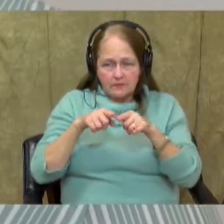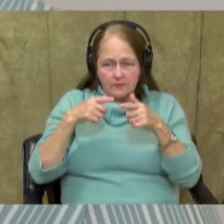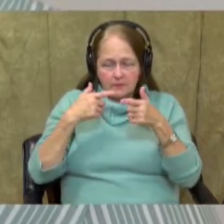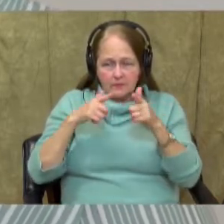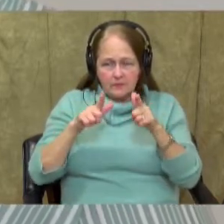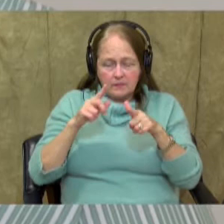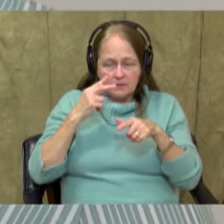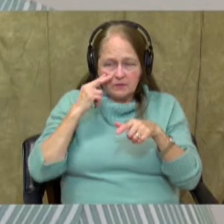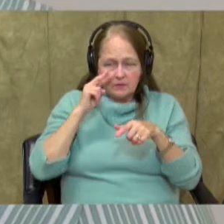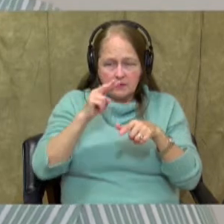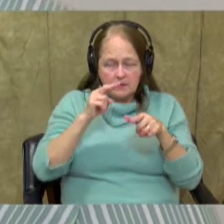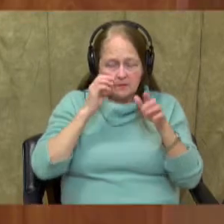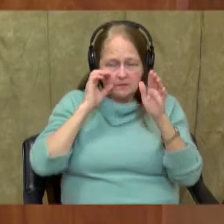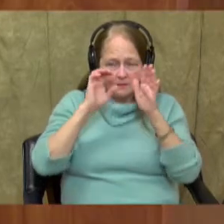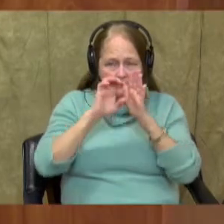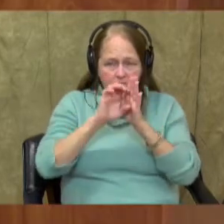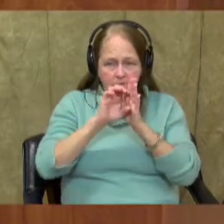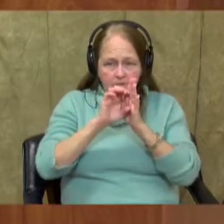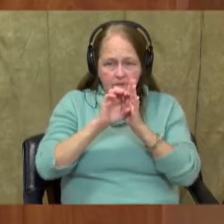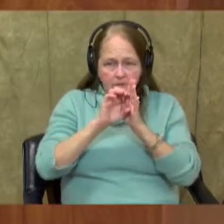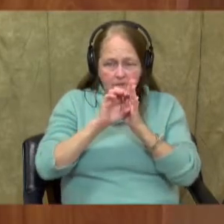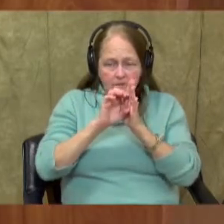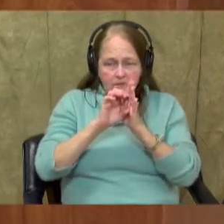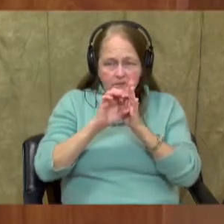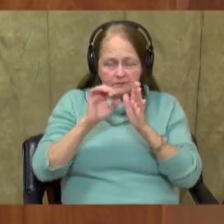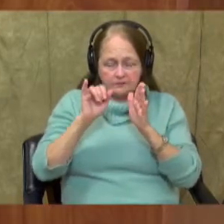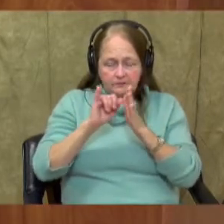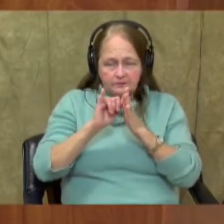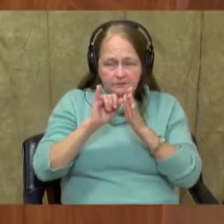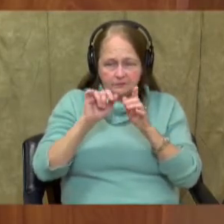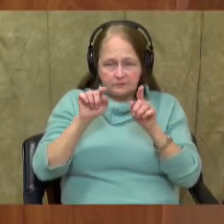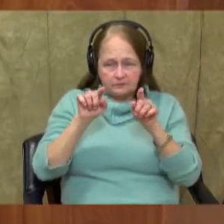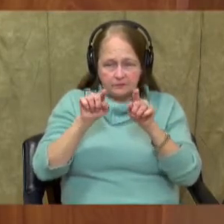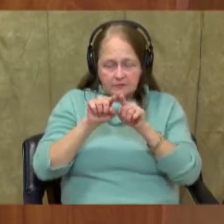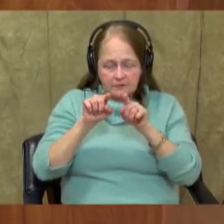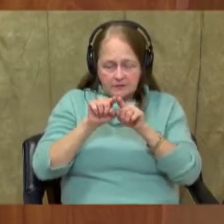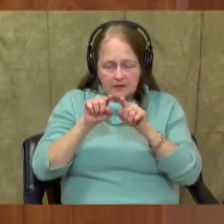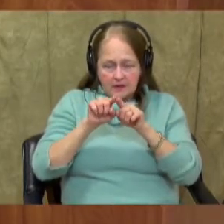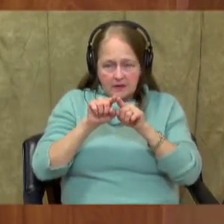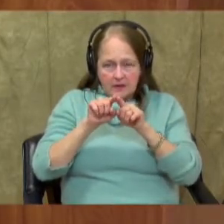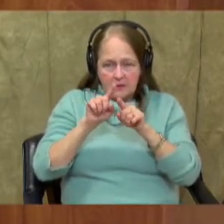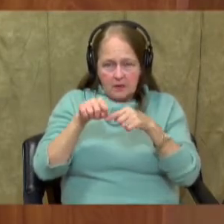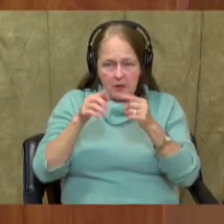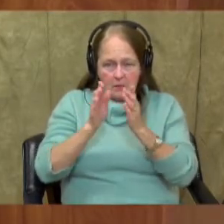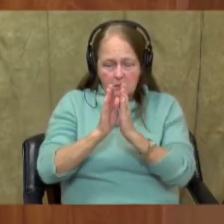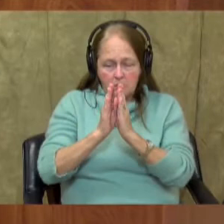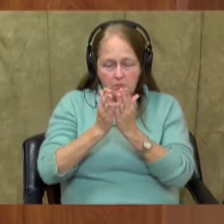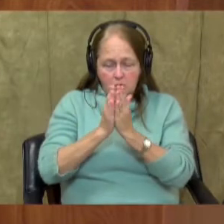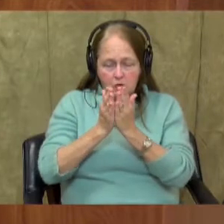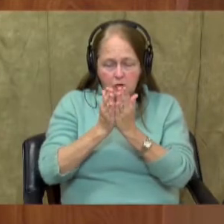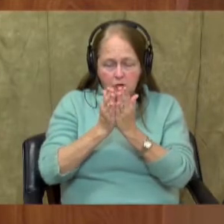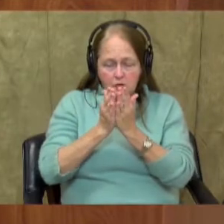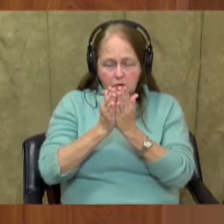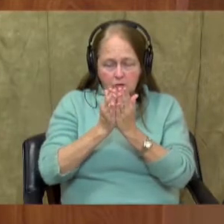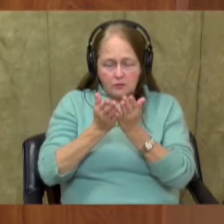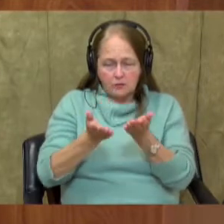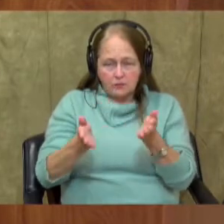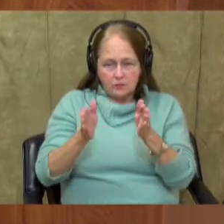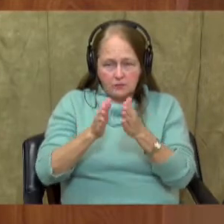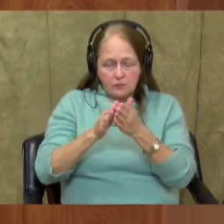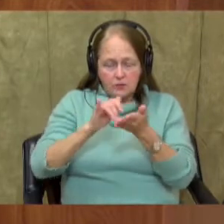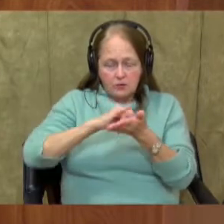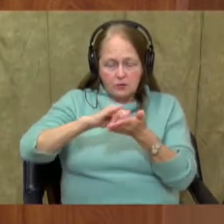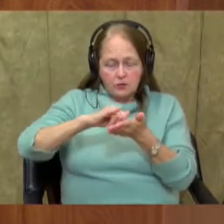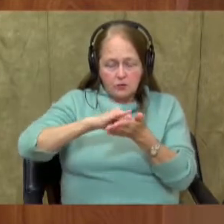Let's look at these photos. Now these are photos of book covers, and they're about the New York